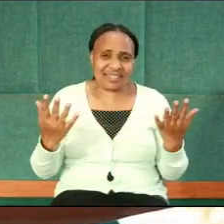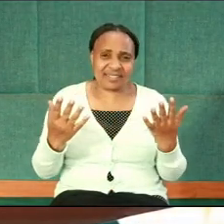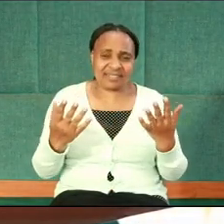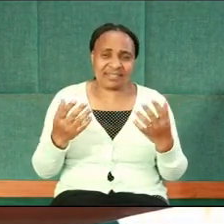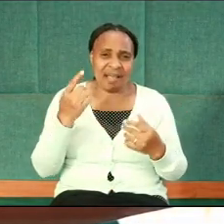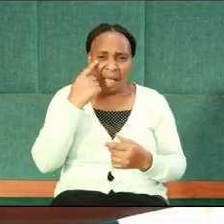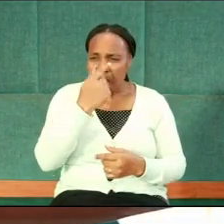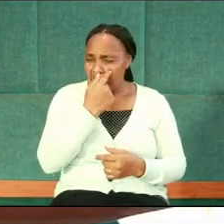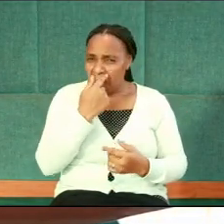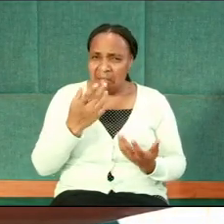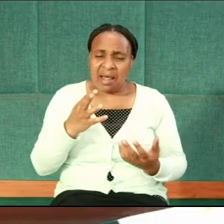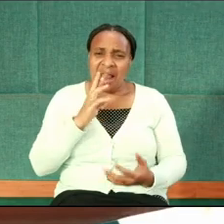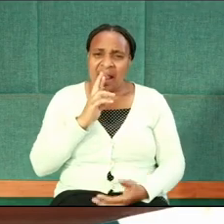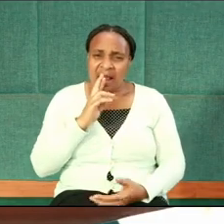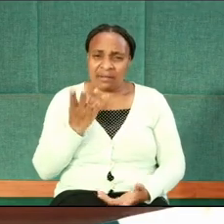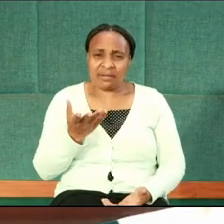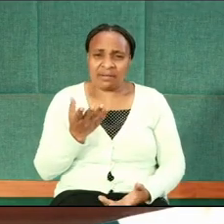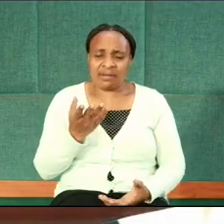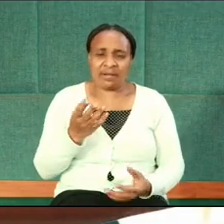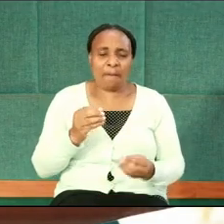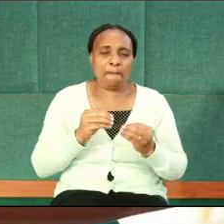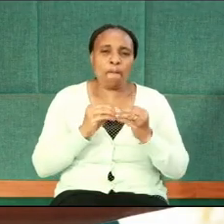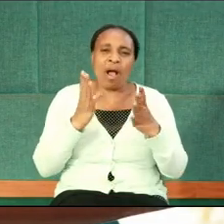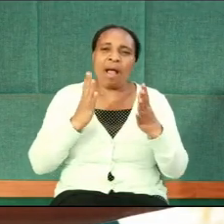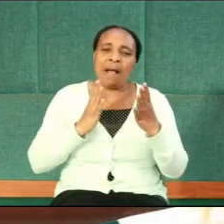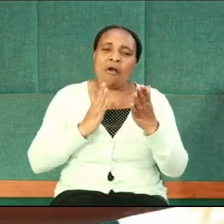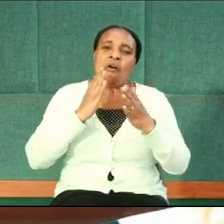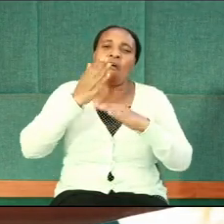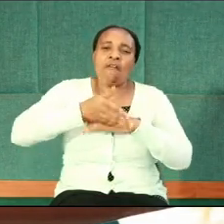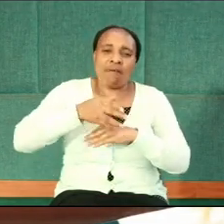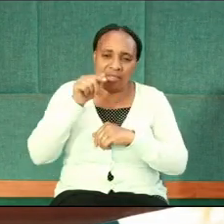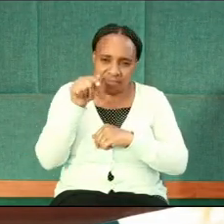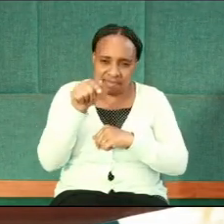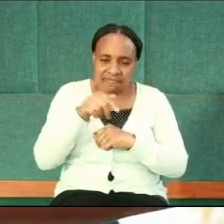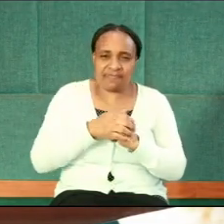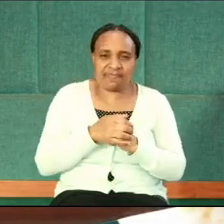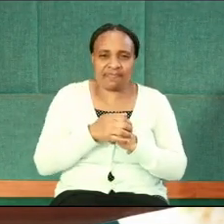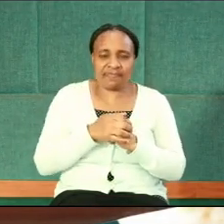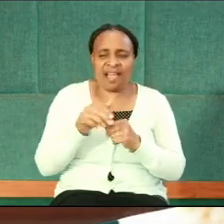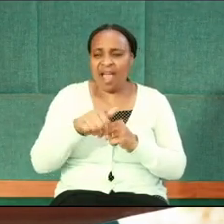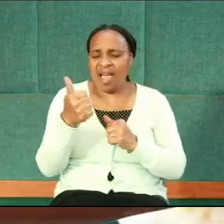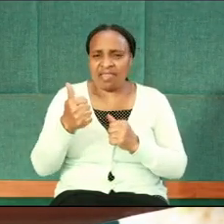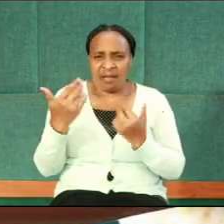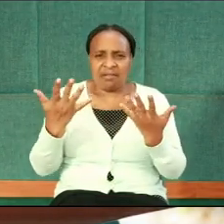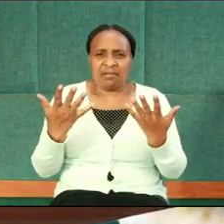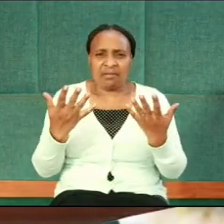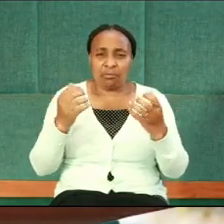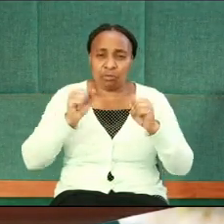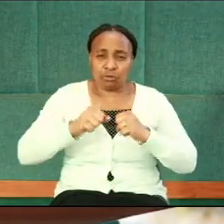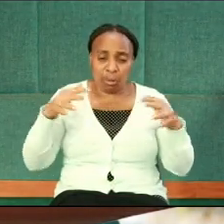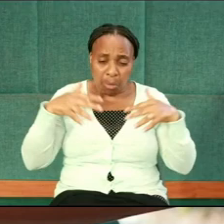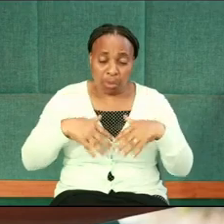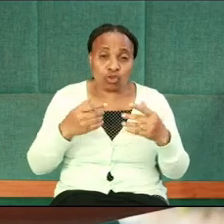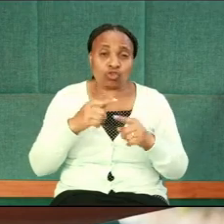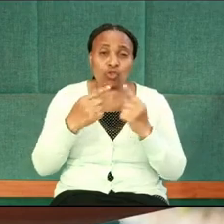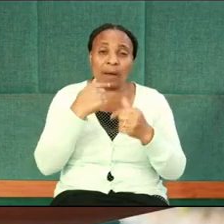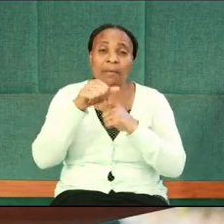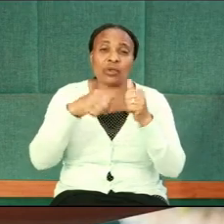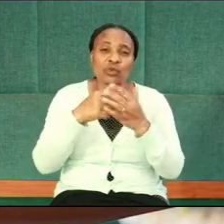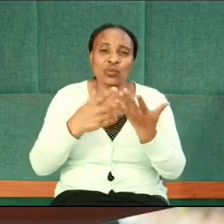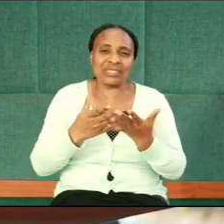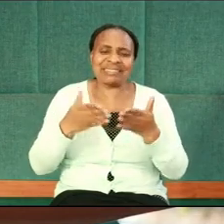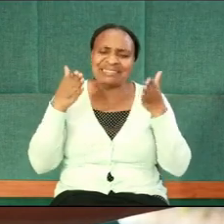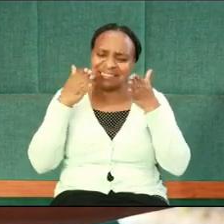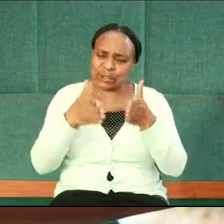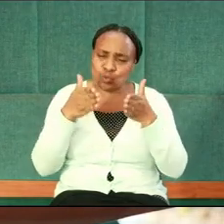swollen and red, there is more beyond that. The other trauma we talk about is actually like